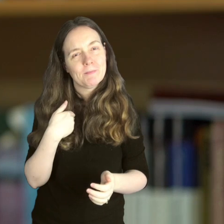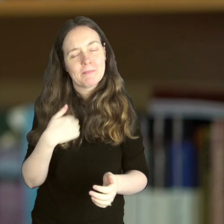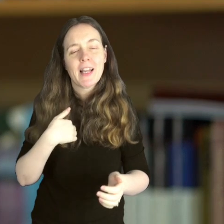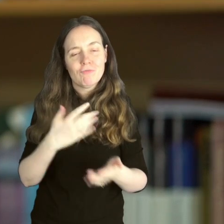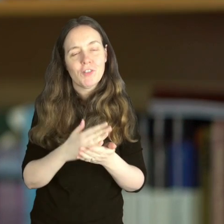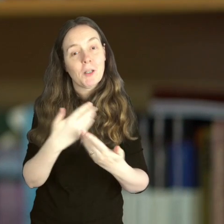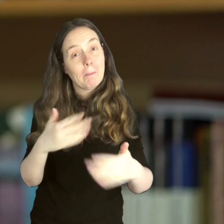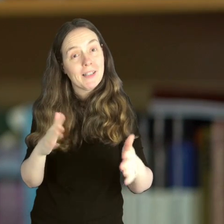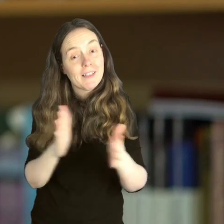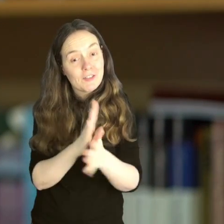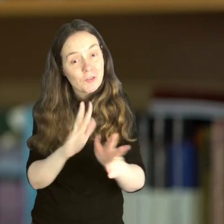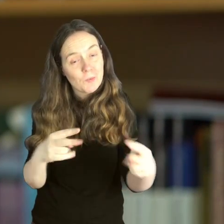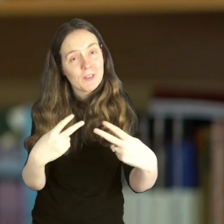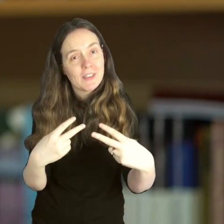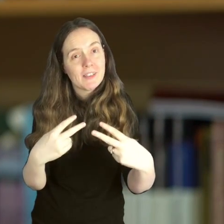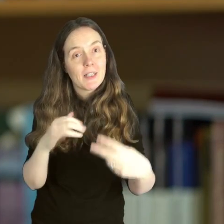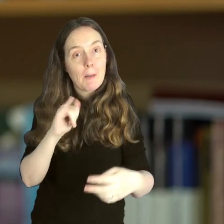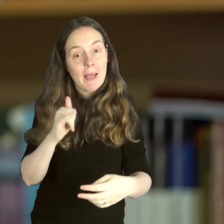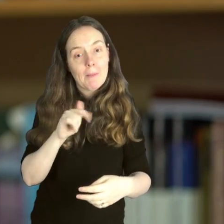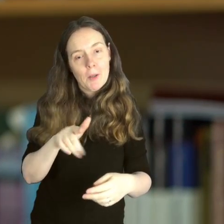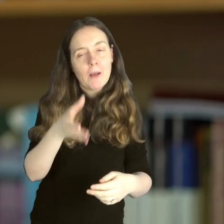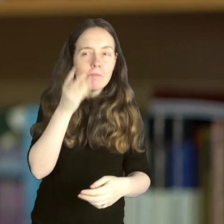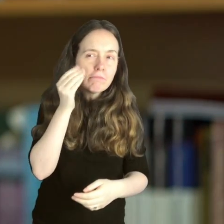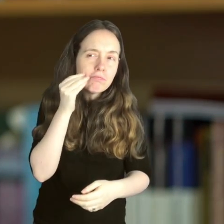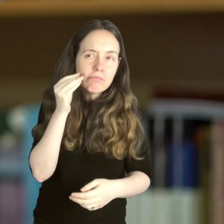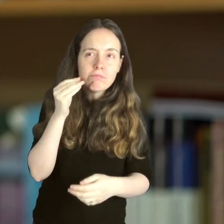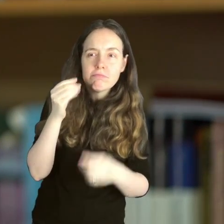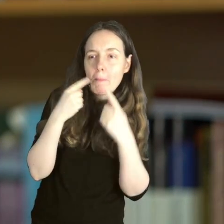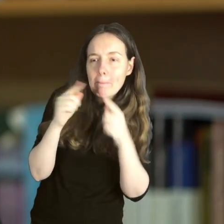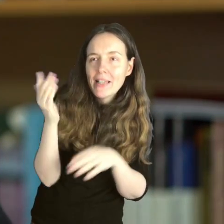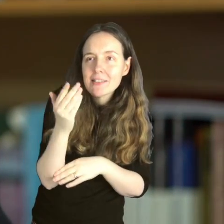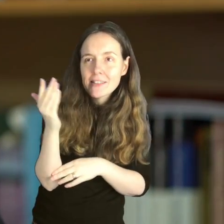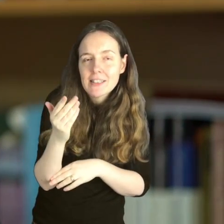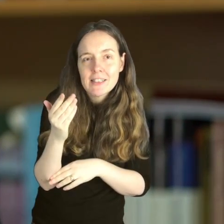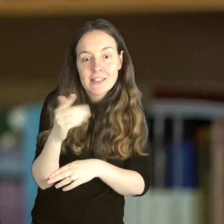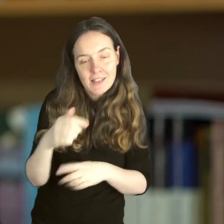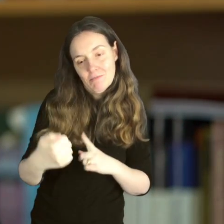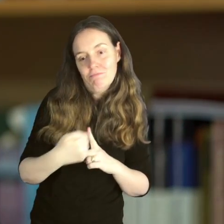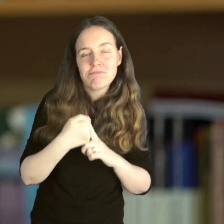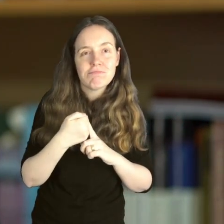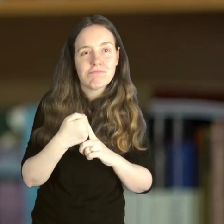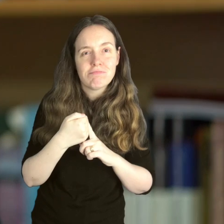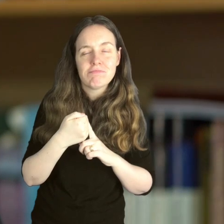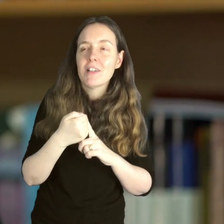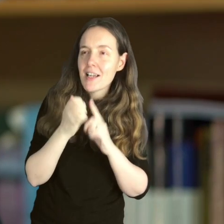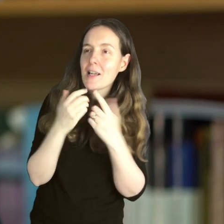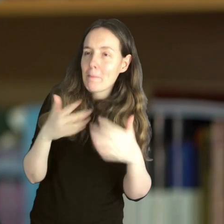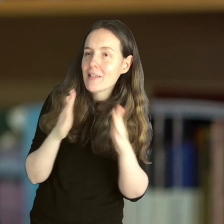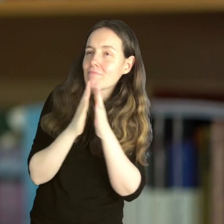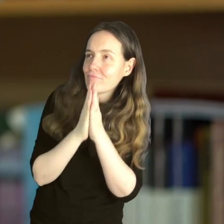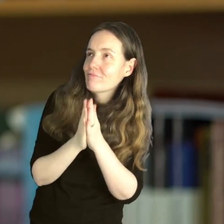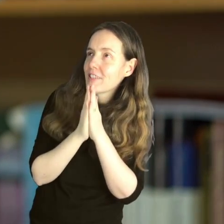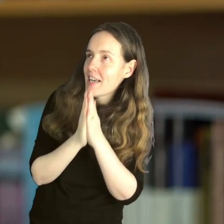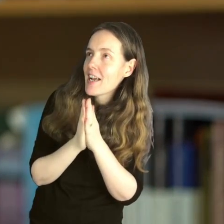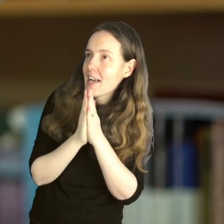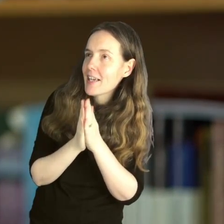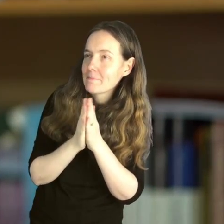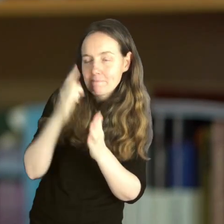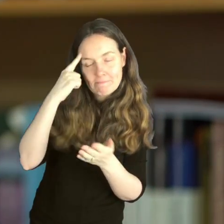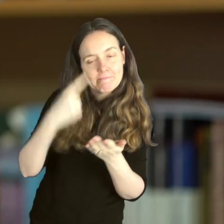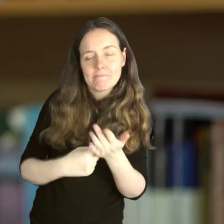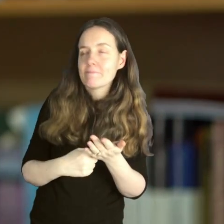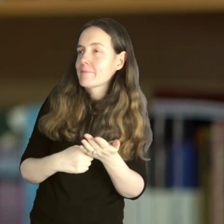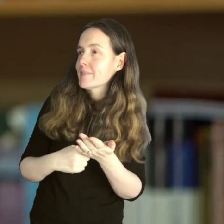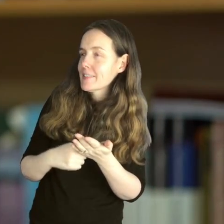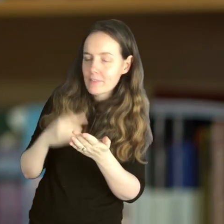trust you've enjoyed it. Maybe you were impacted by the message today. Maybe you even prayed that prayer and decided to put your faith